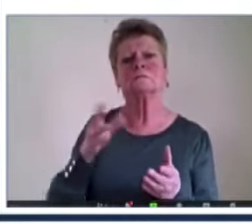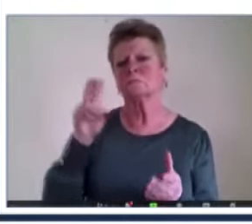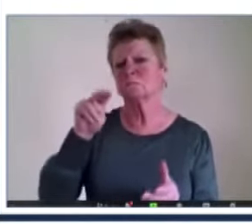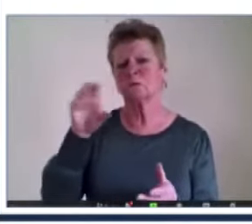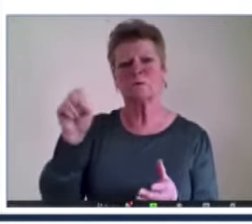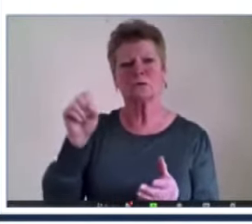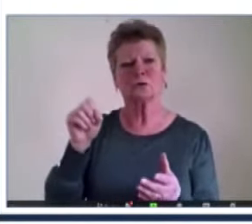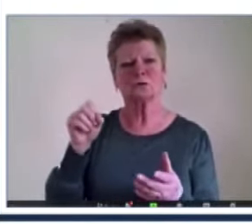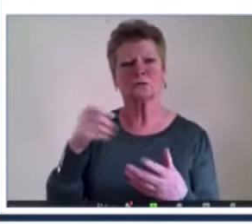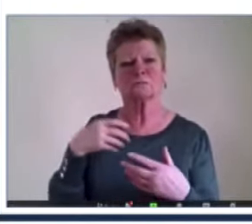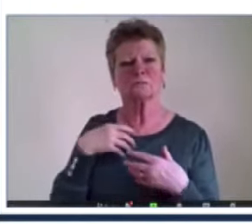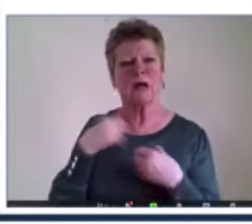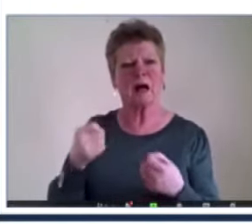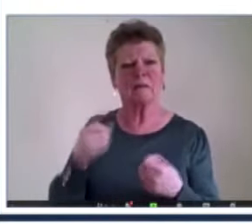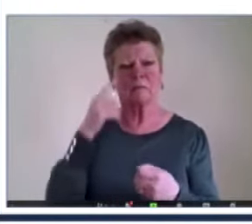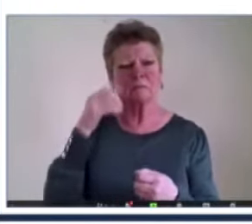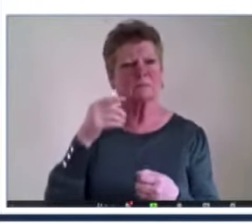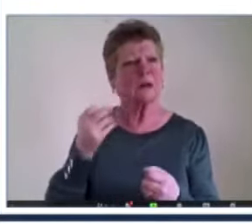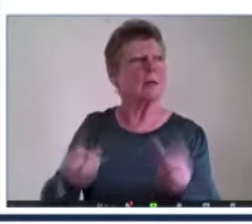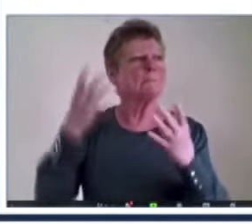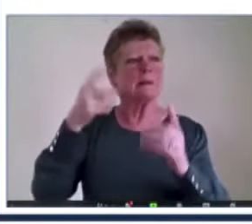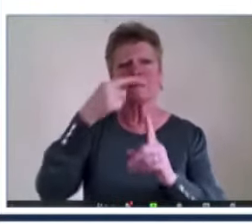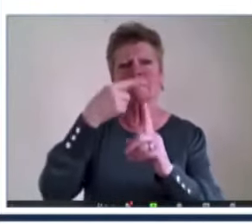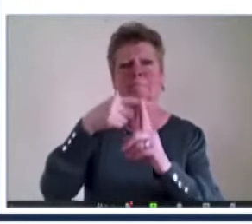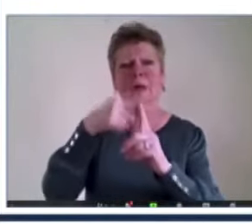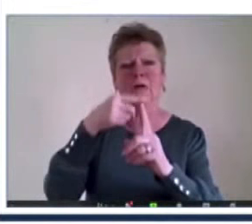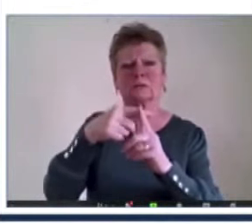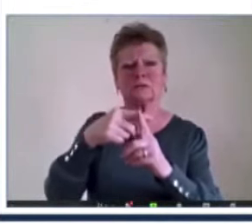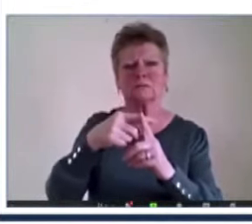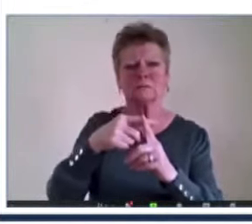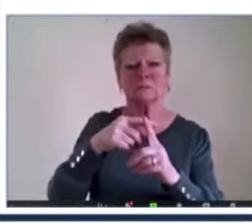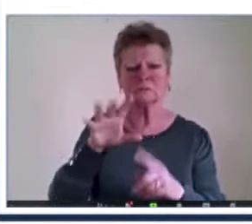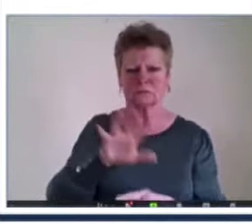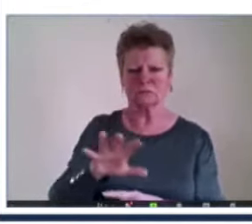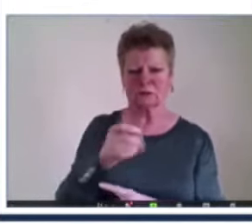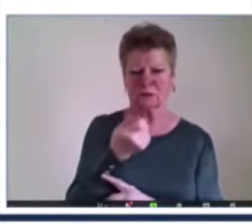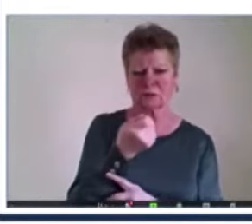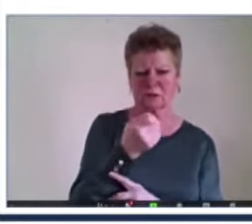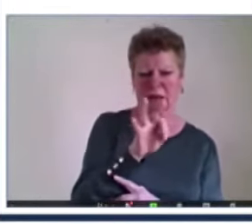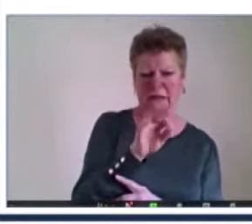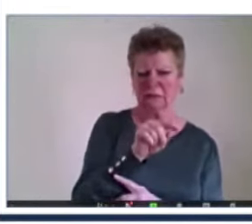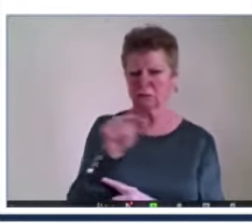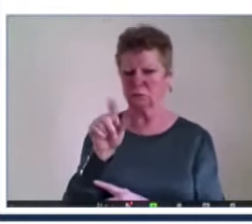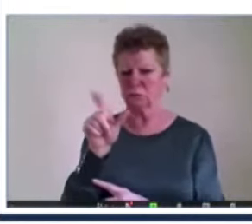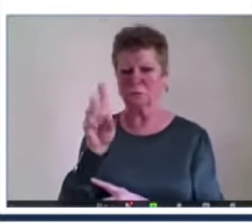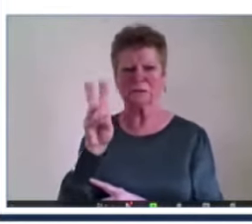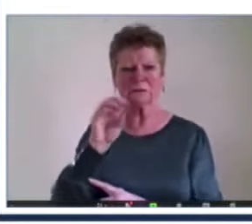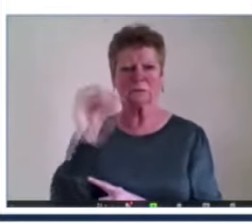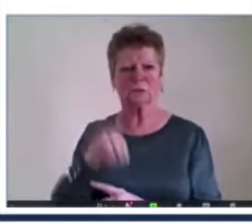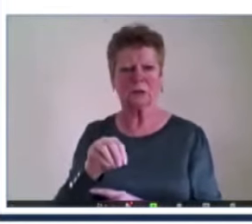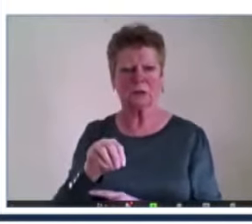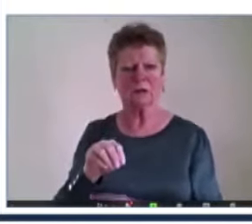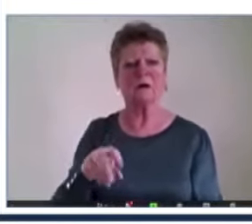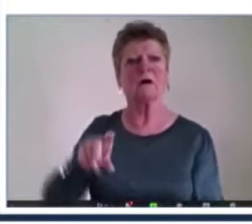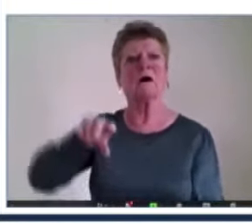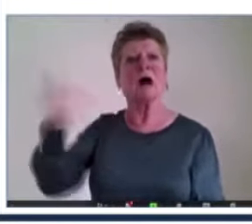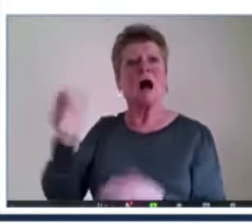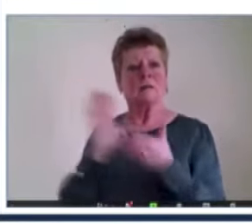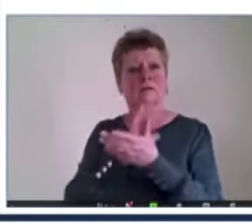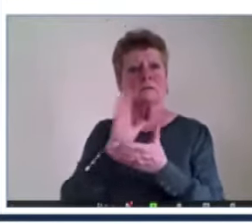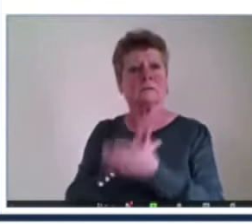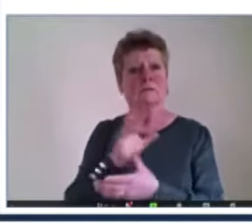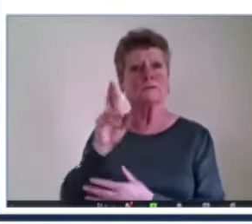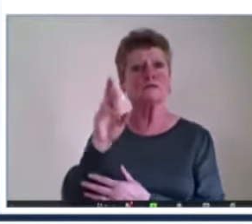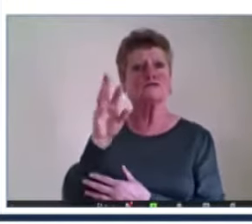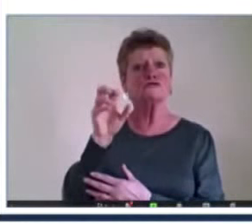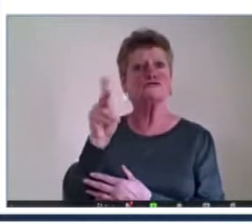about positivity rates for COVID testing that are ranging between 19 and 26%. And another document says that the risk of infection is